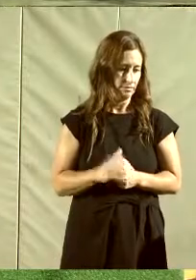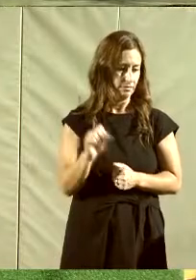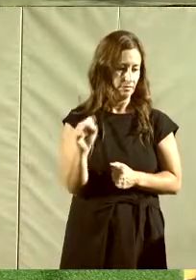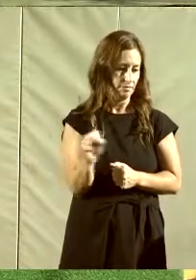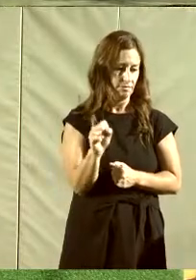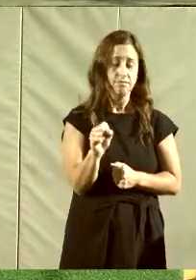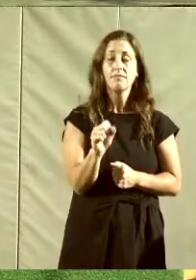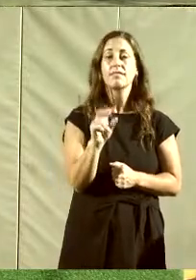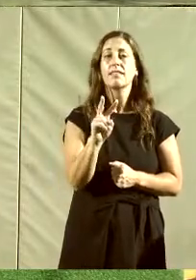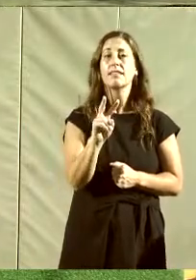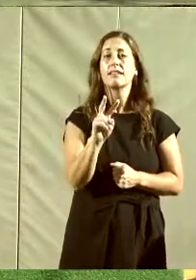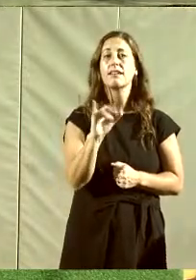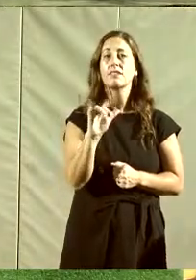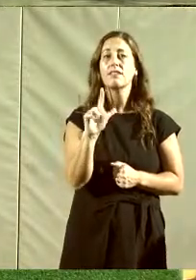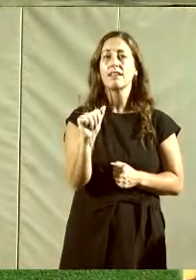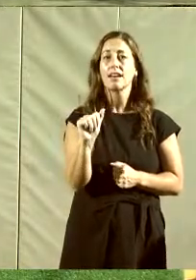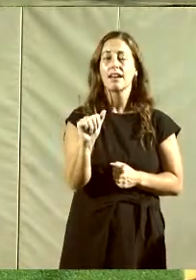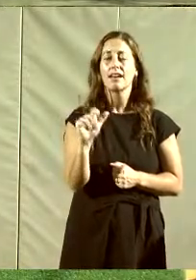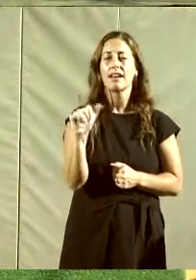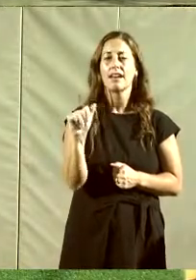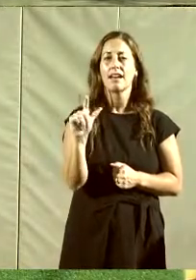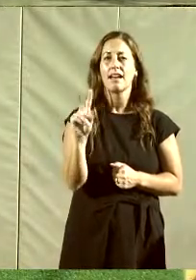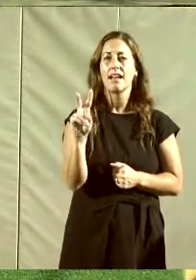Stephanie Villa Alvarez.